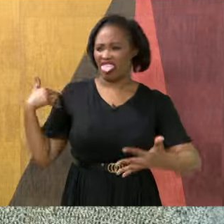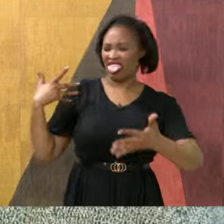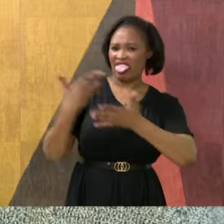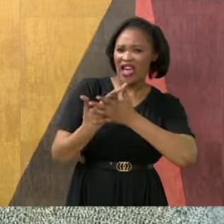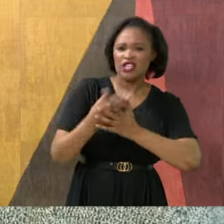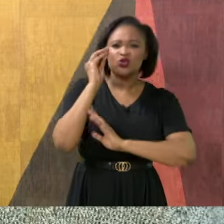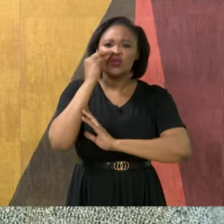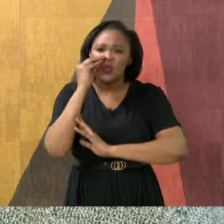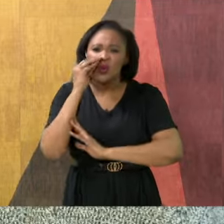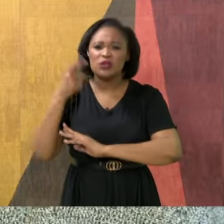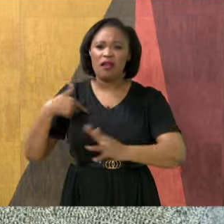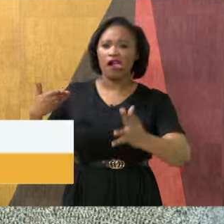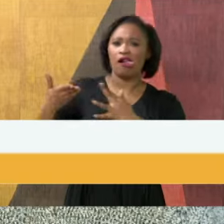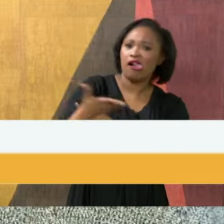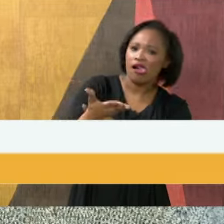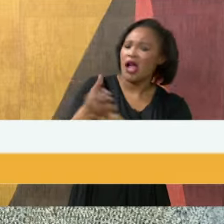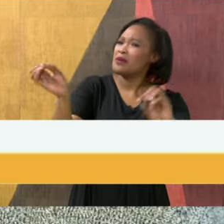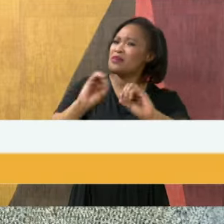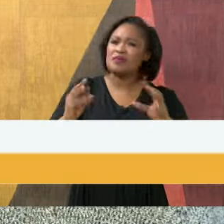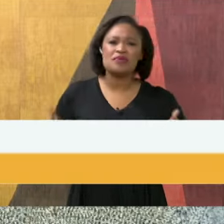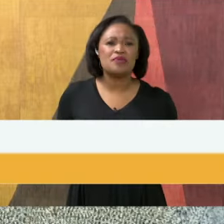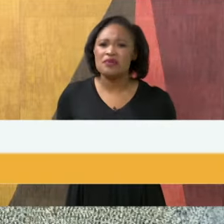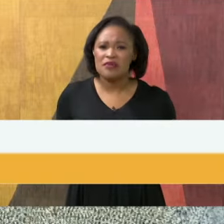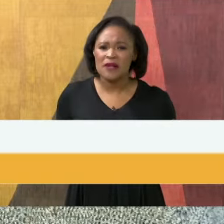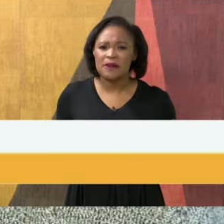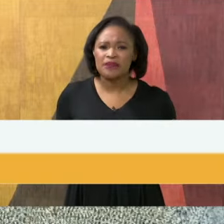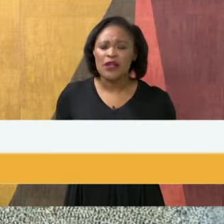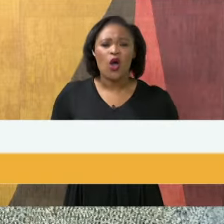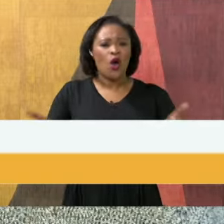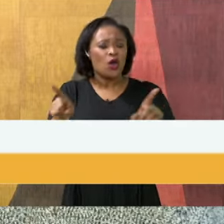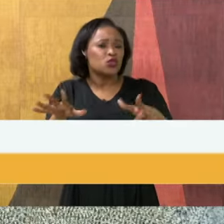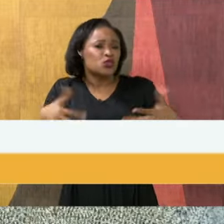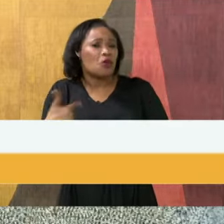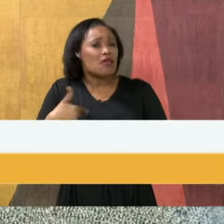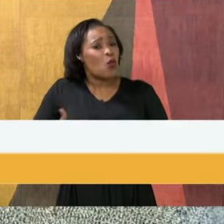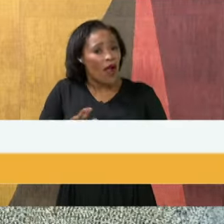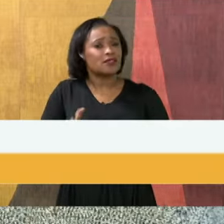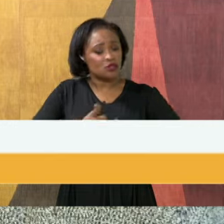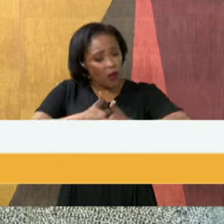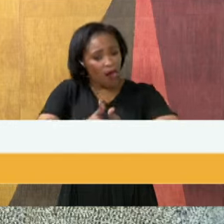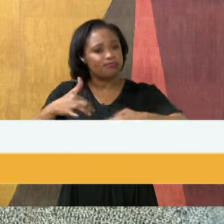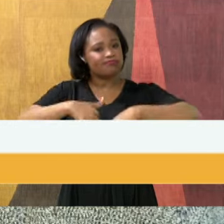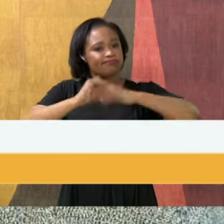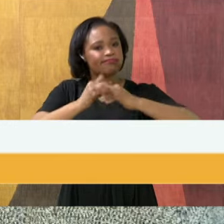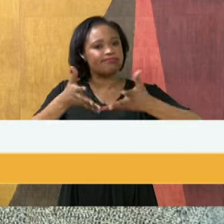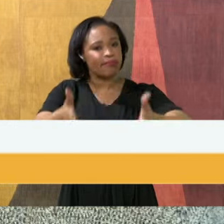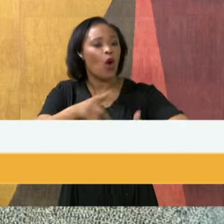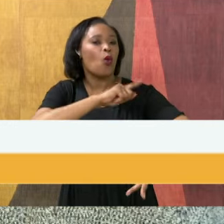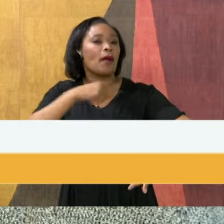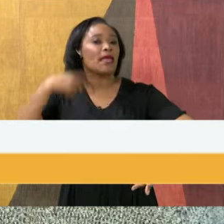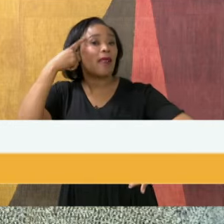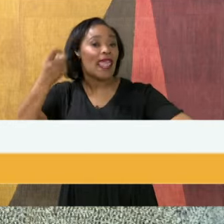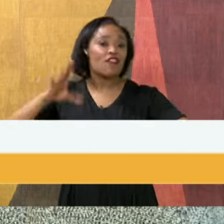the news and just staying up to date with all of it. So I really want to help create that change, because I believe it